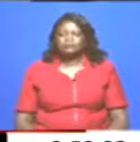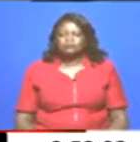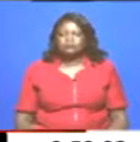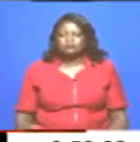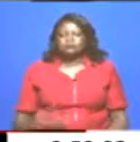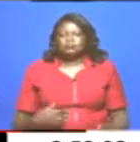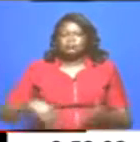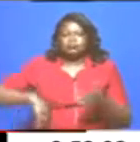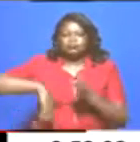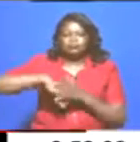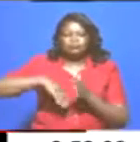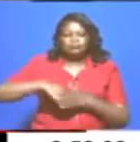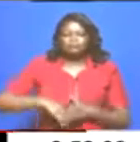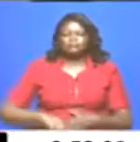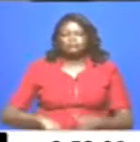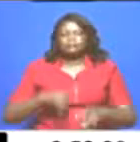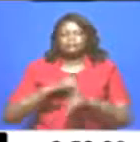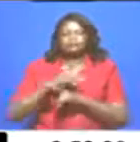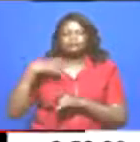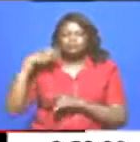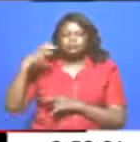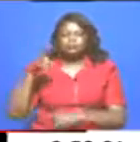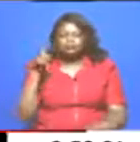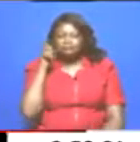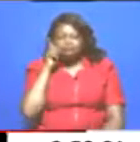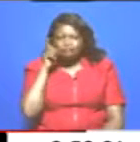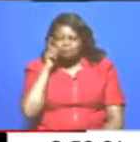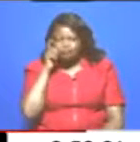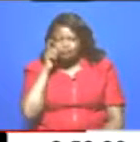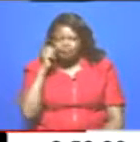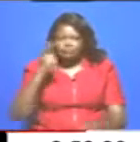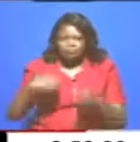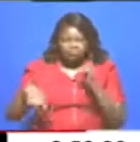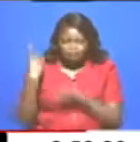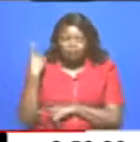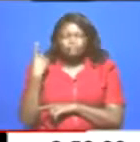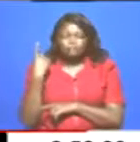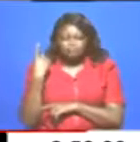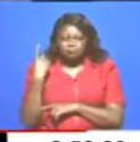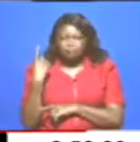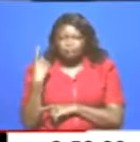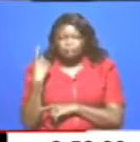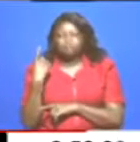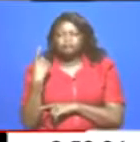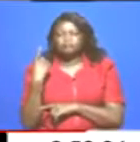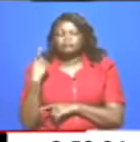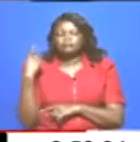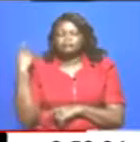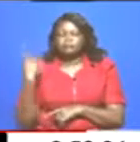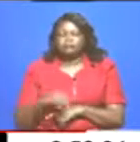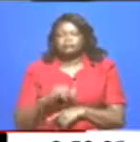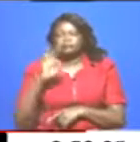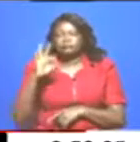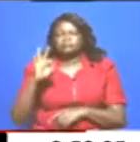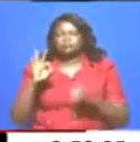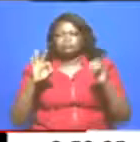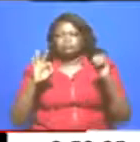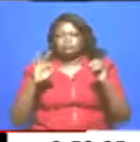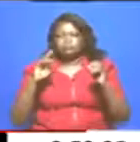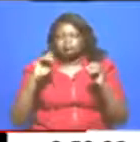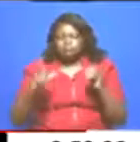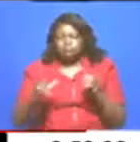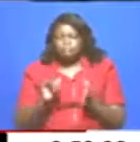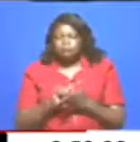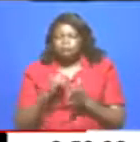football, where defending champions Tusker FC bagged maximum points after trouncing Wazito FC 3-0 in a Kenya Premier League match that was played